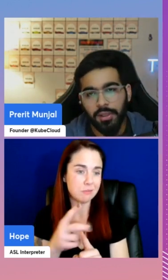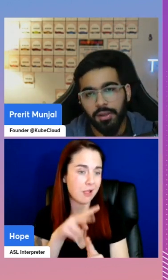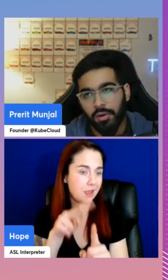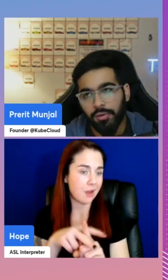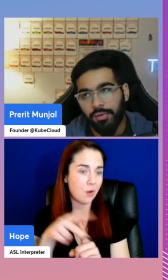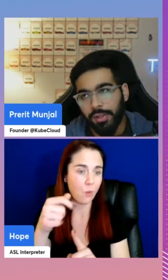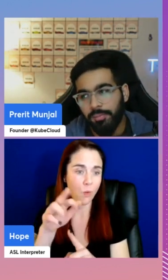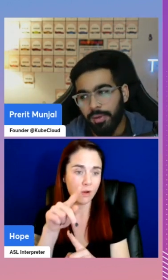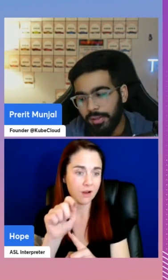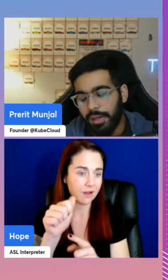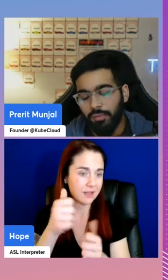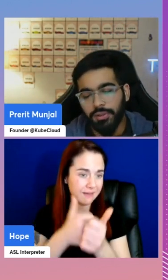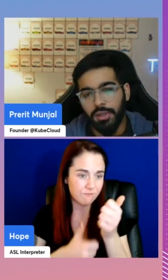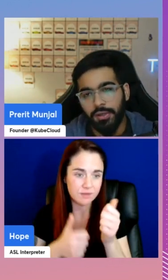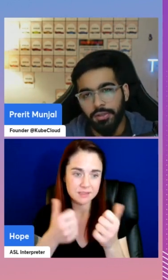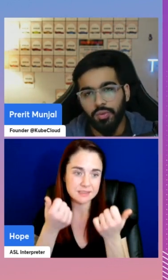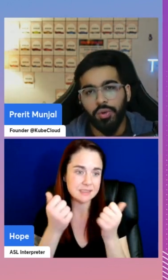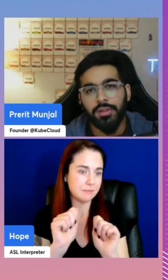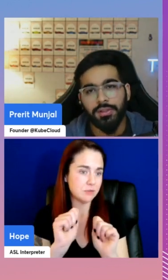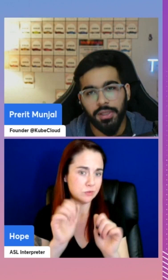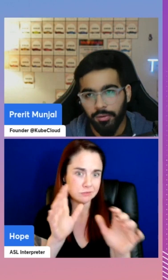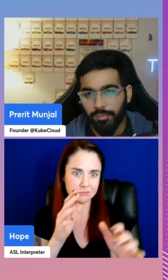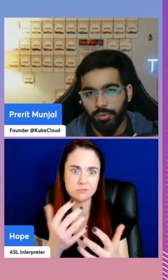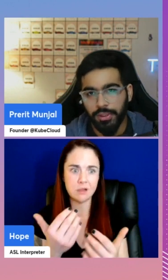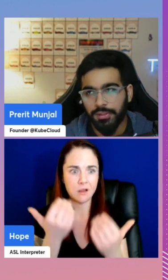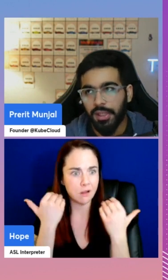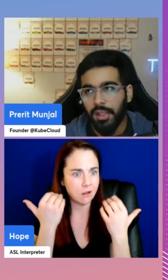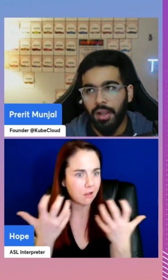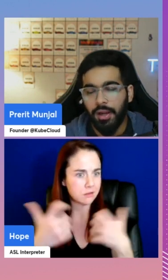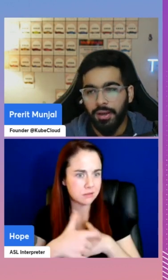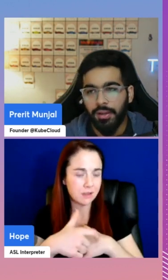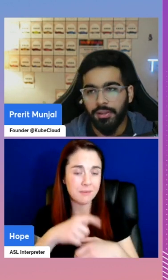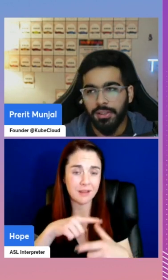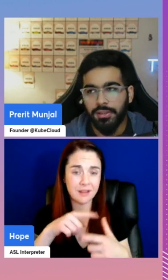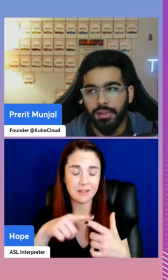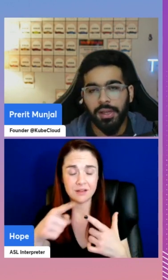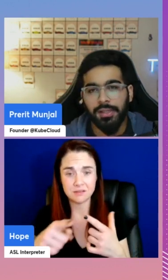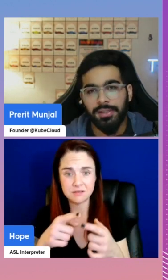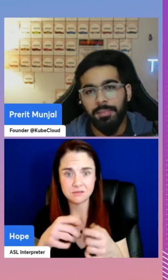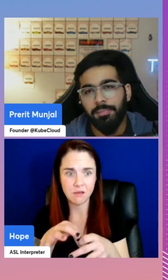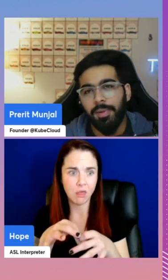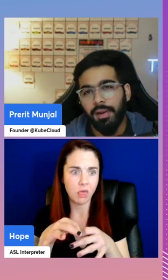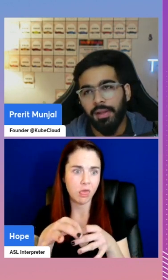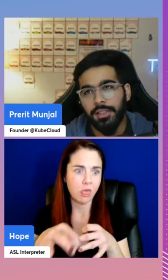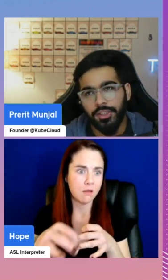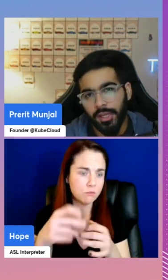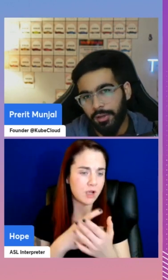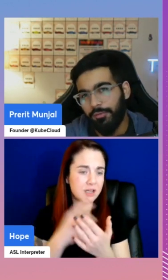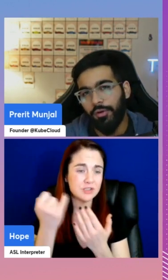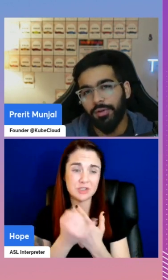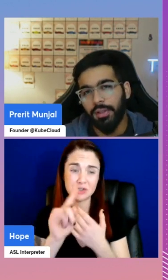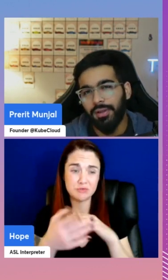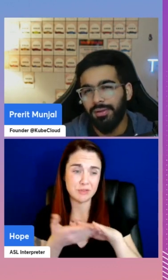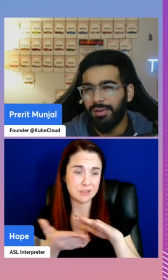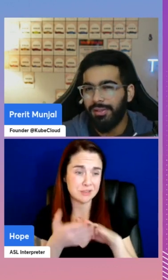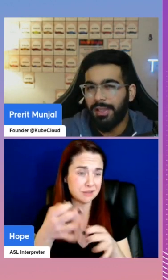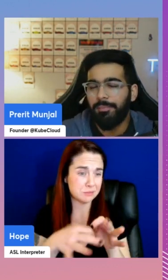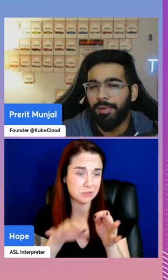which was taking a lot of time. But then we started storing the state of projects, and just running a sample check